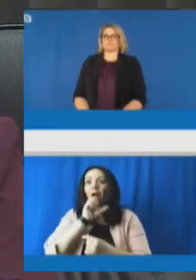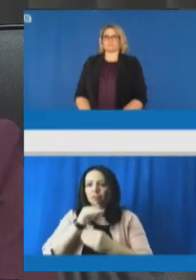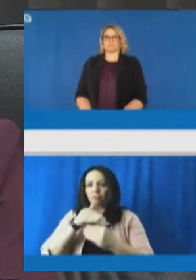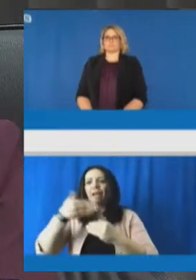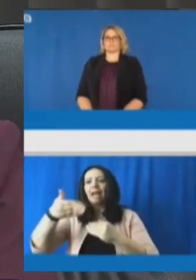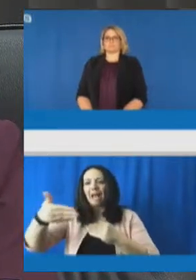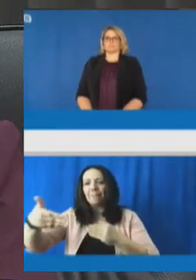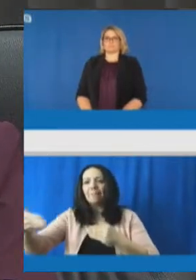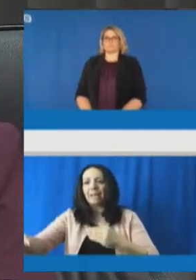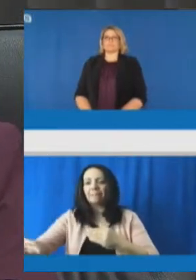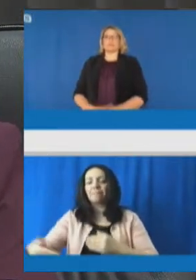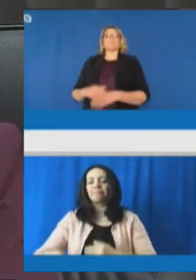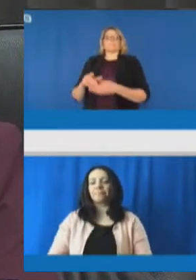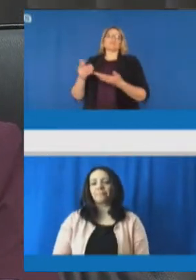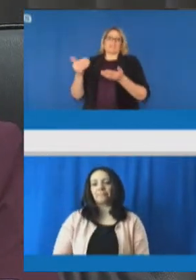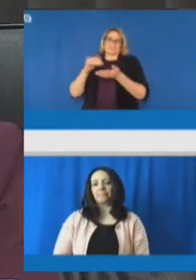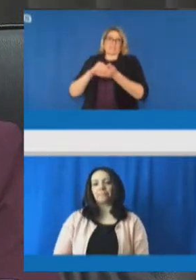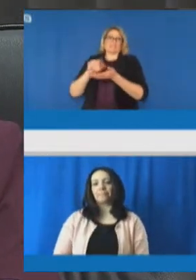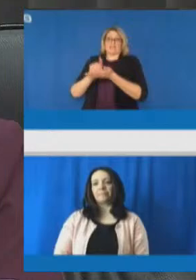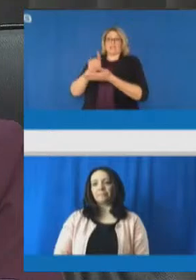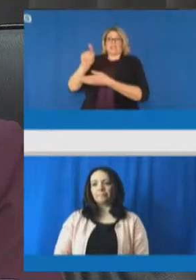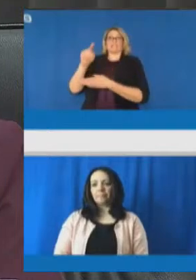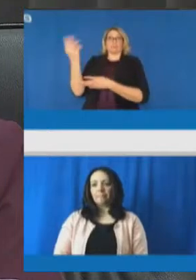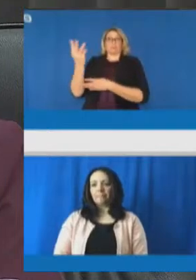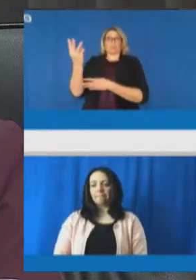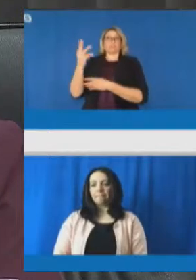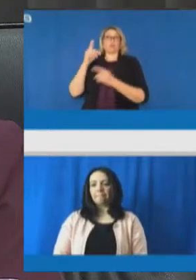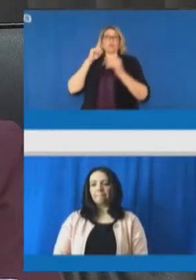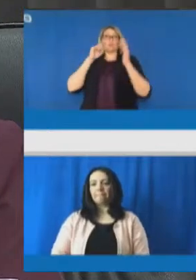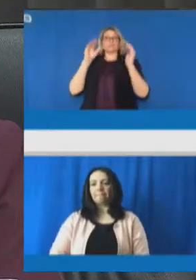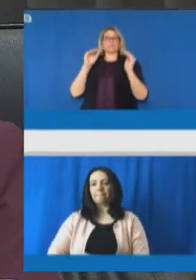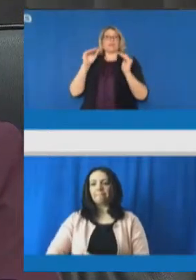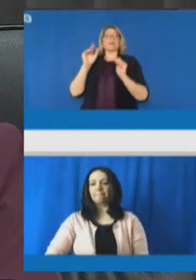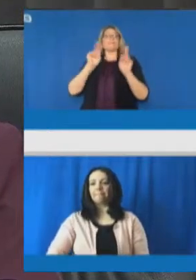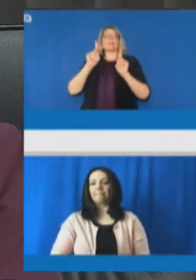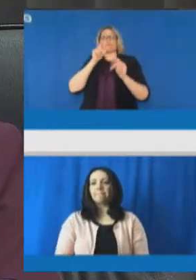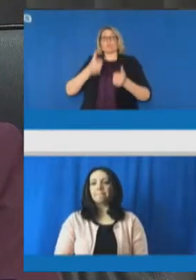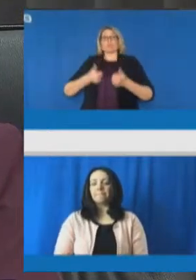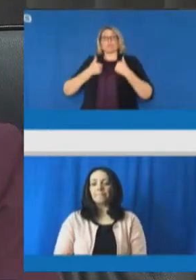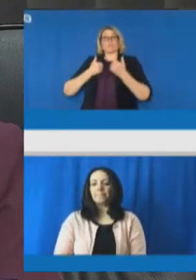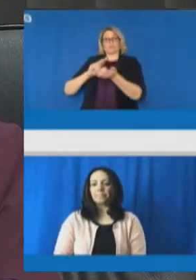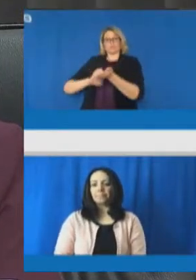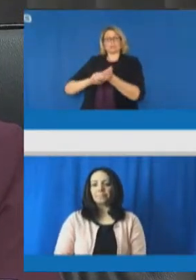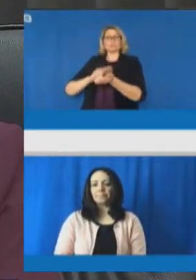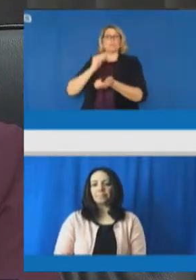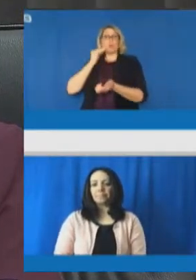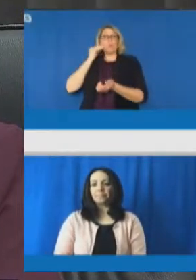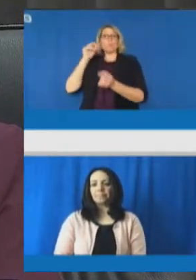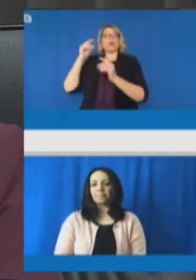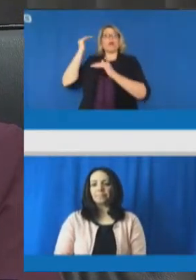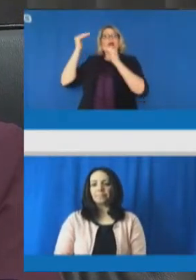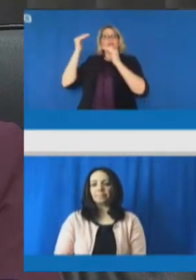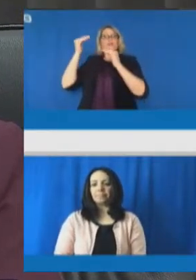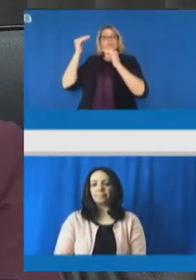that only people over the age of 85 or someone calling on their behalf should book a vaccine appointment at this